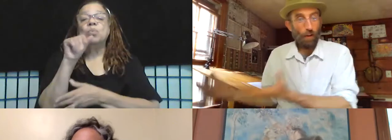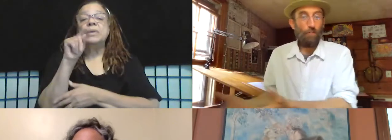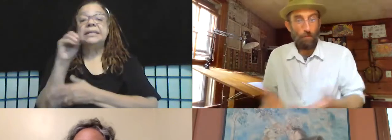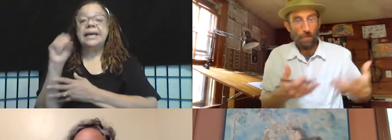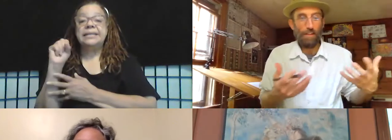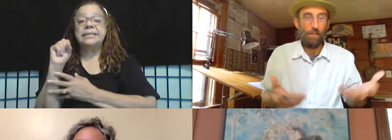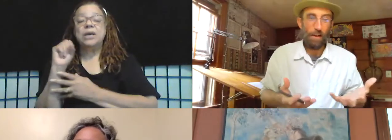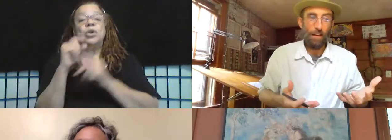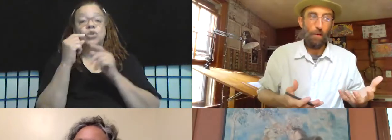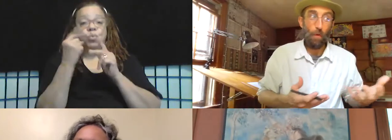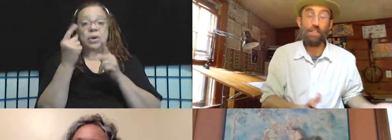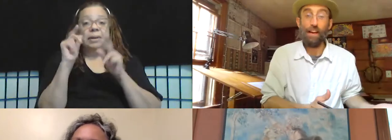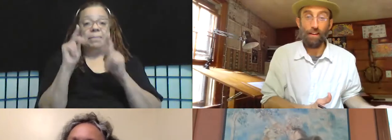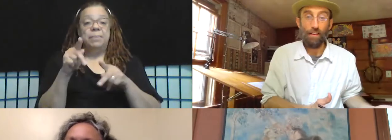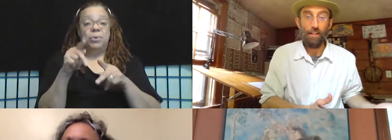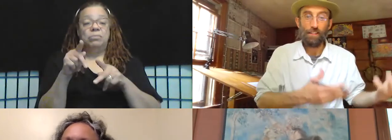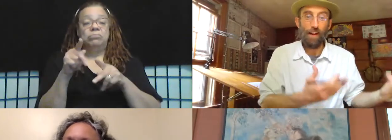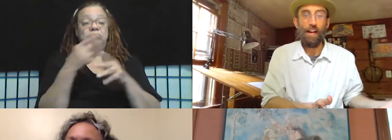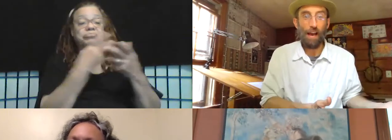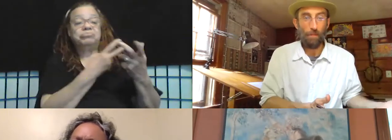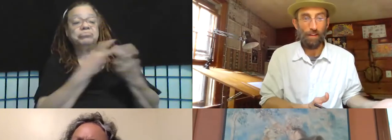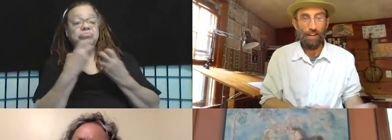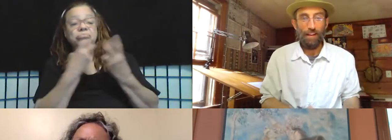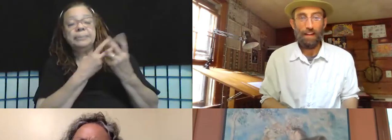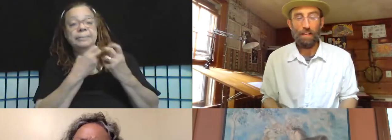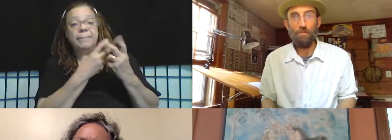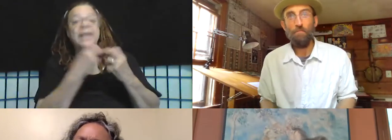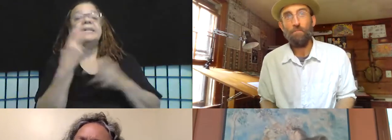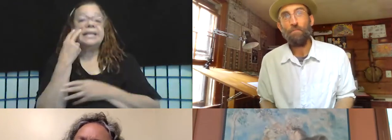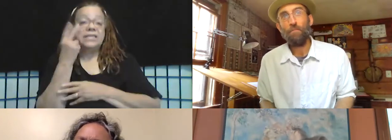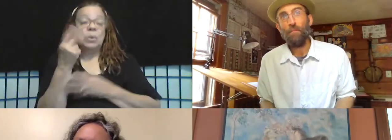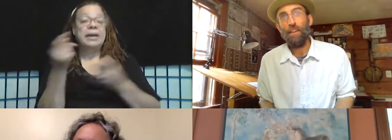I'm drawing from, was there, saw it happen.